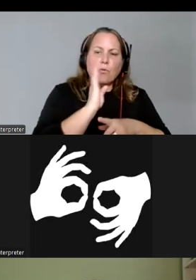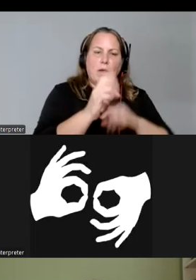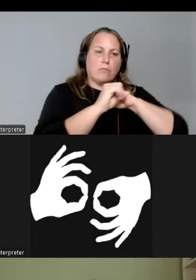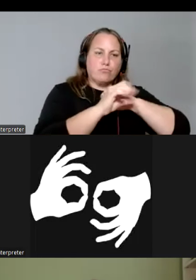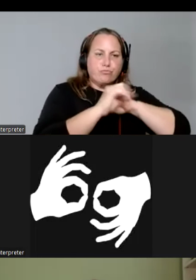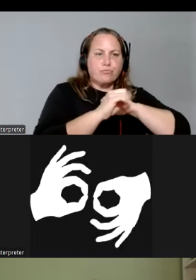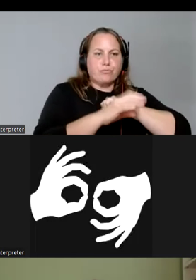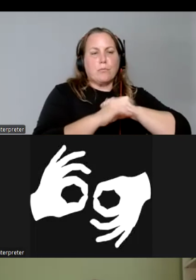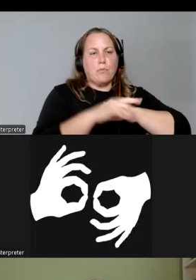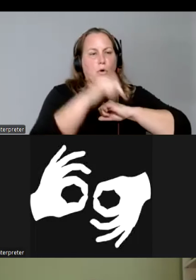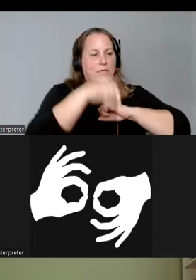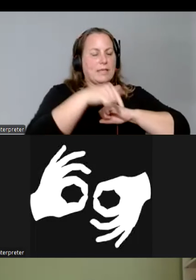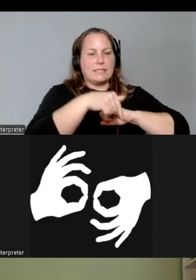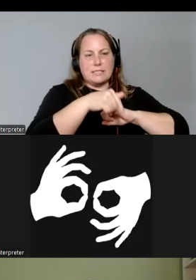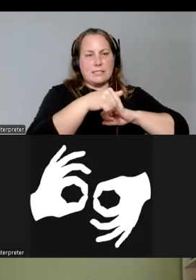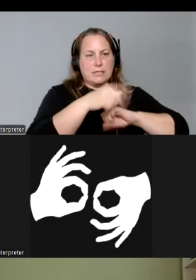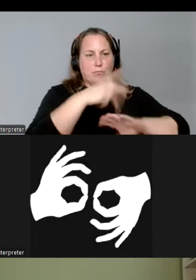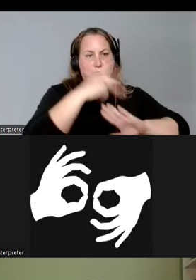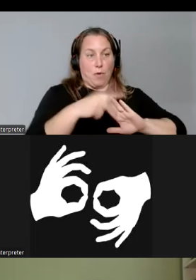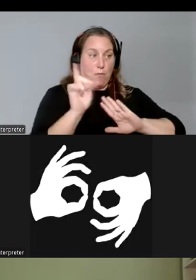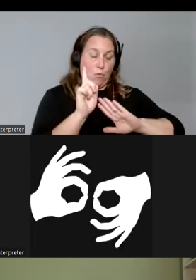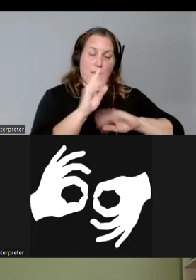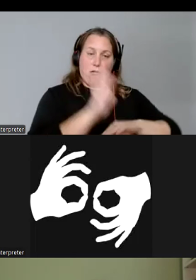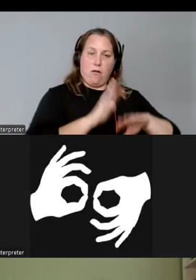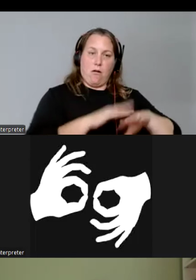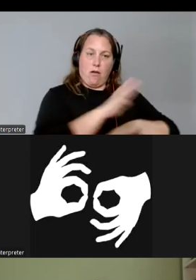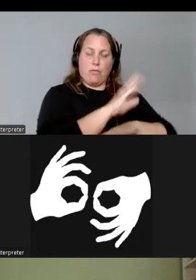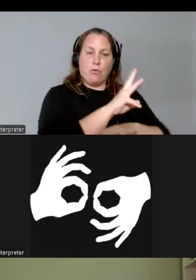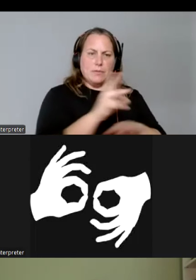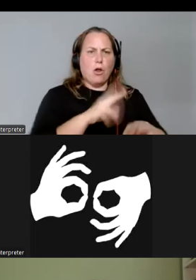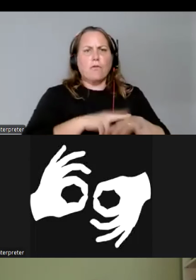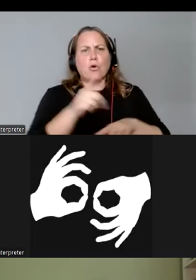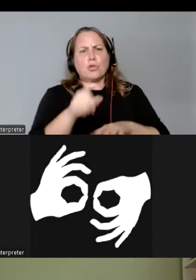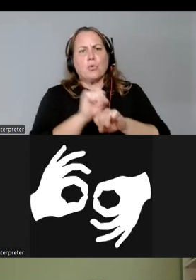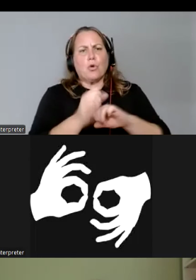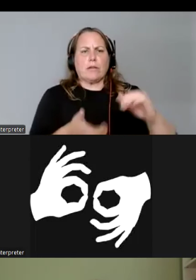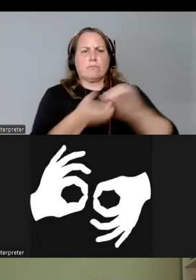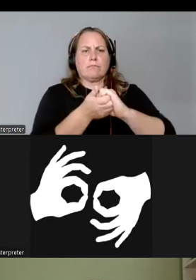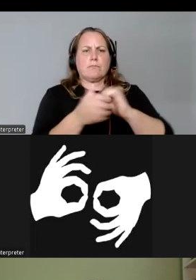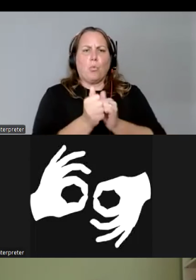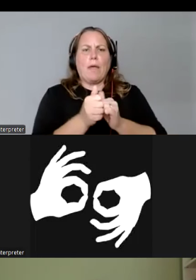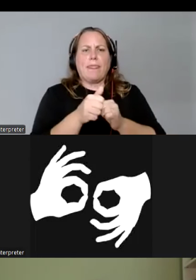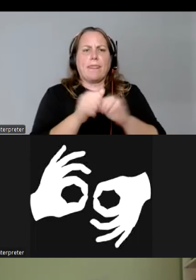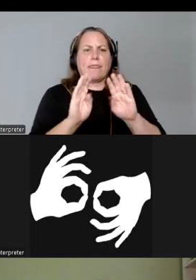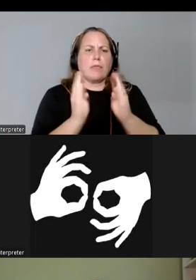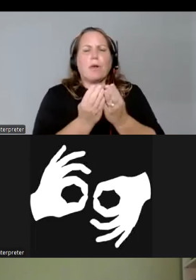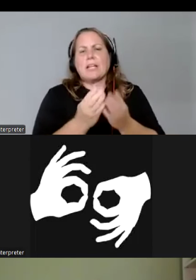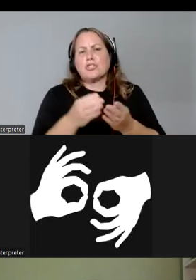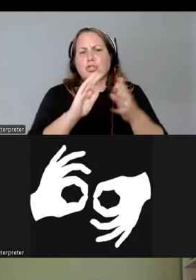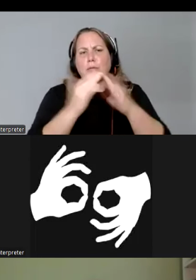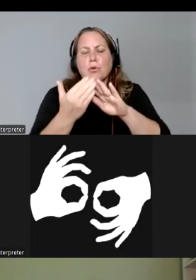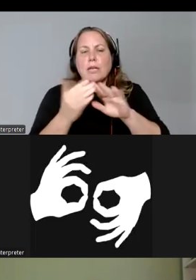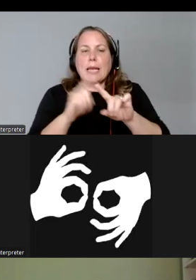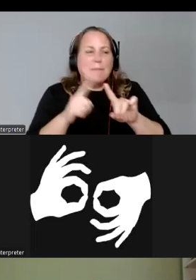their website, and even though you are working with the branch community, you should not expect